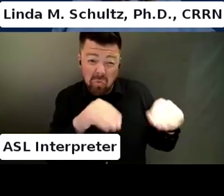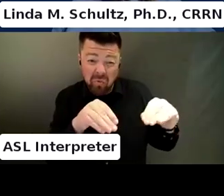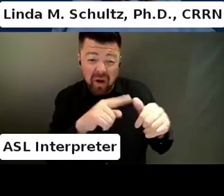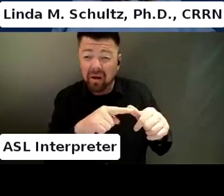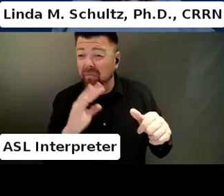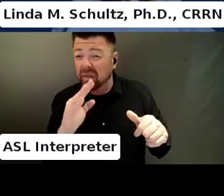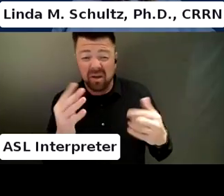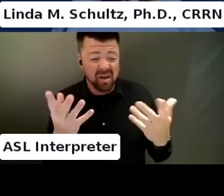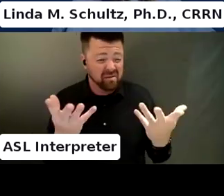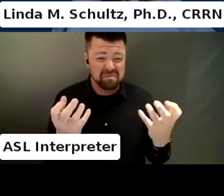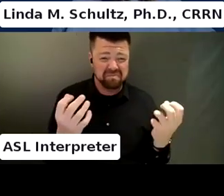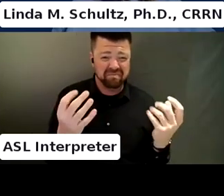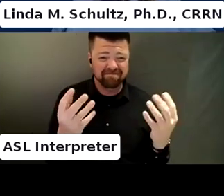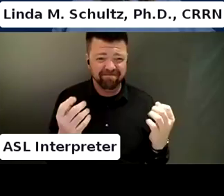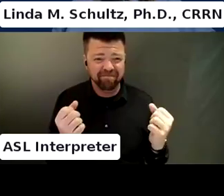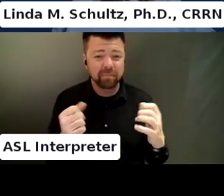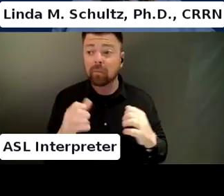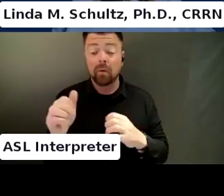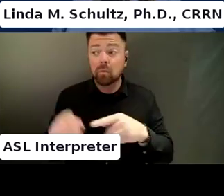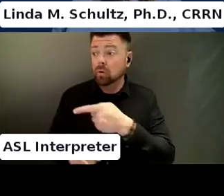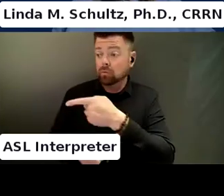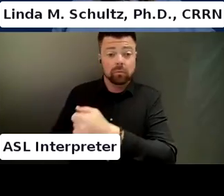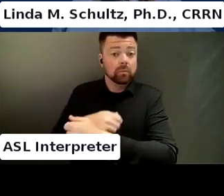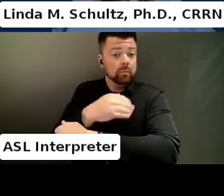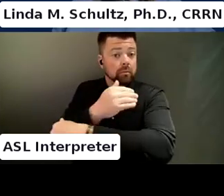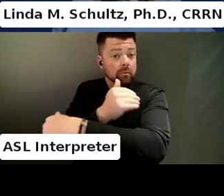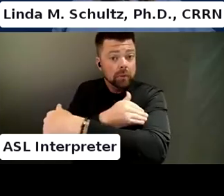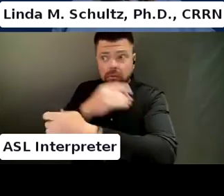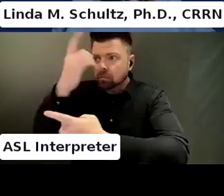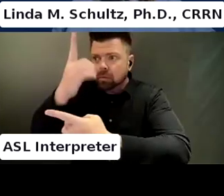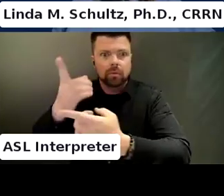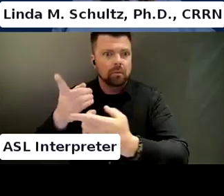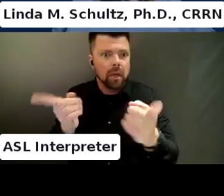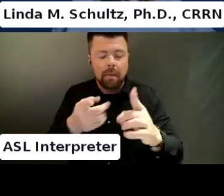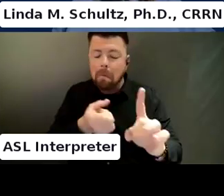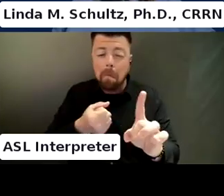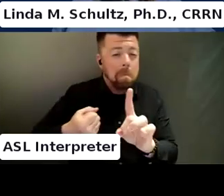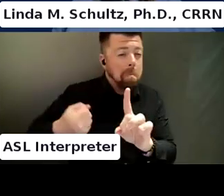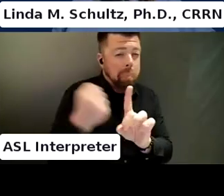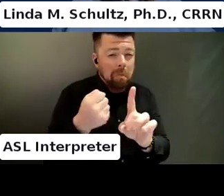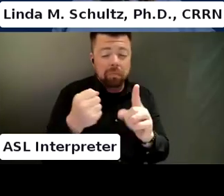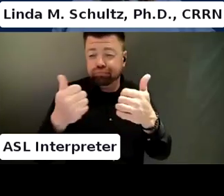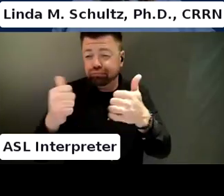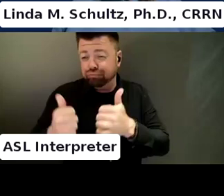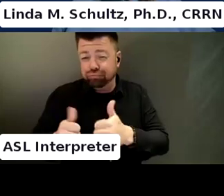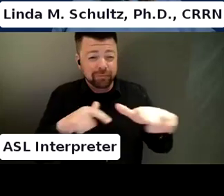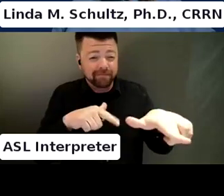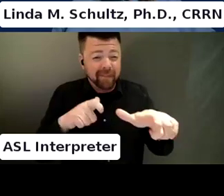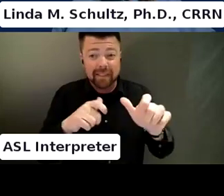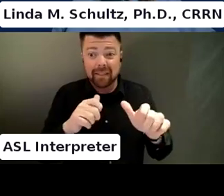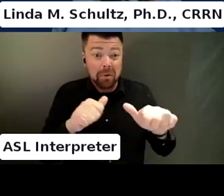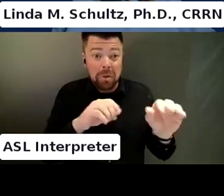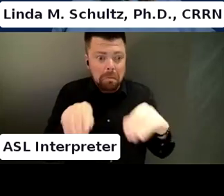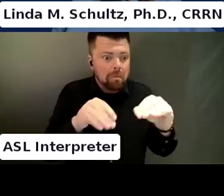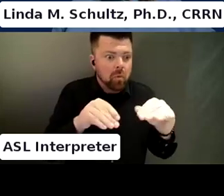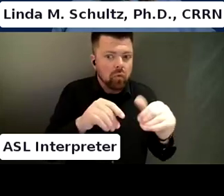more broadly, people with other neuromuscular diseases also can either rapidly or slowly lose the ability to move and or the ability to